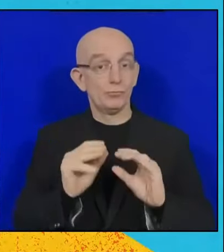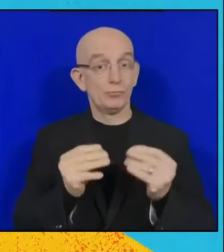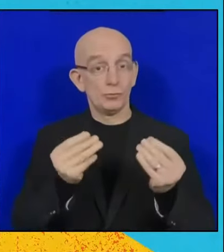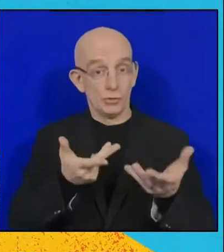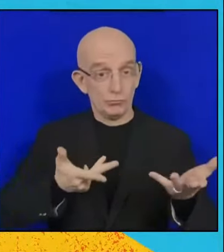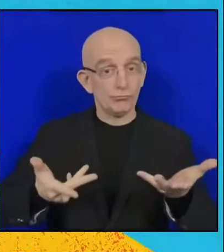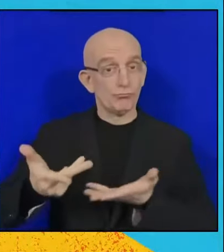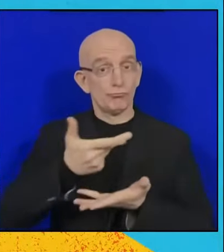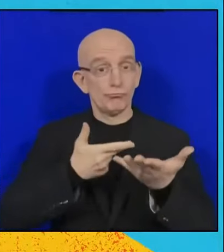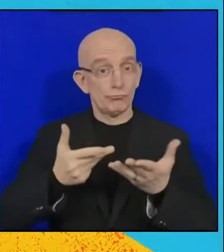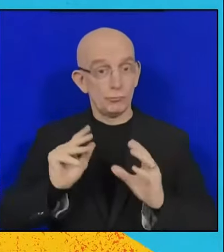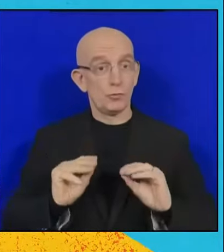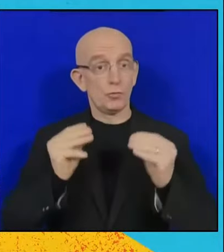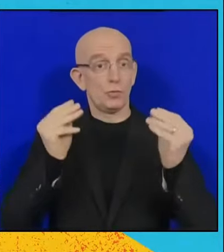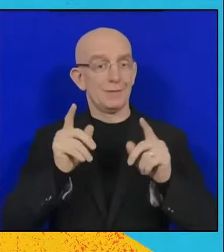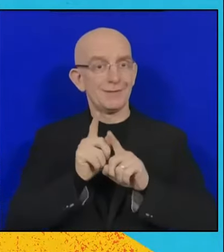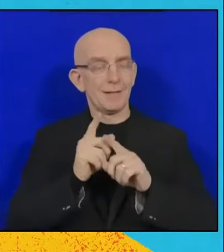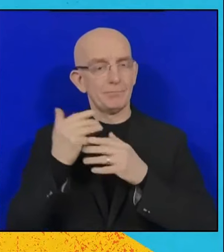agenda.